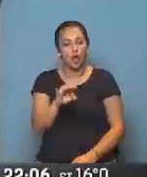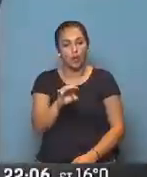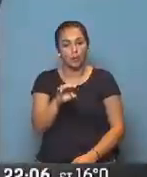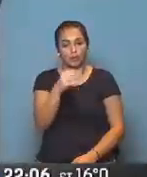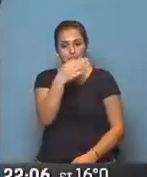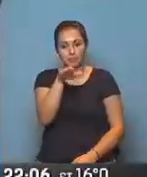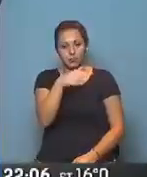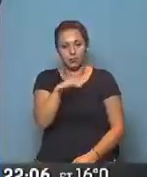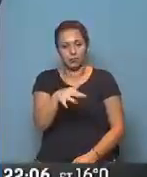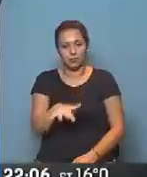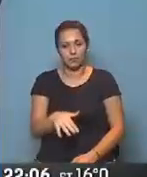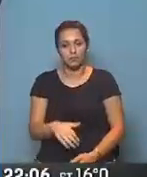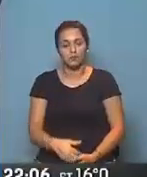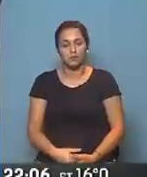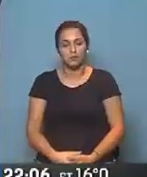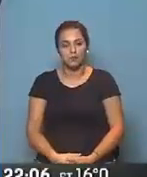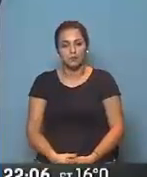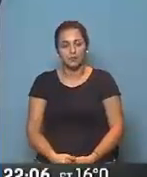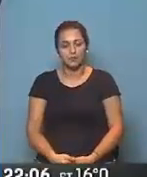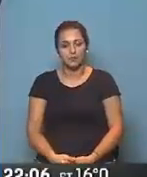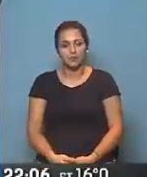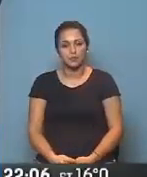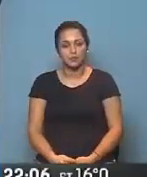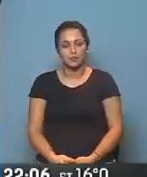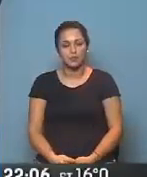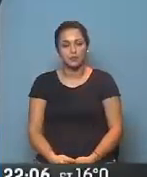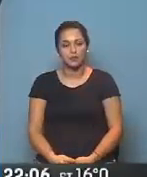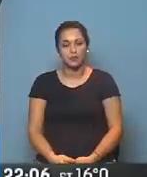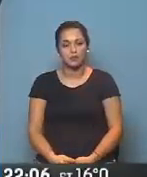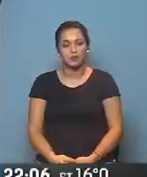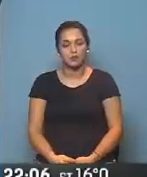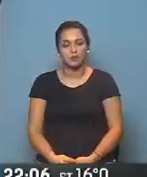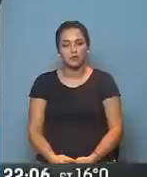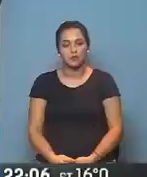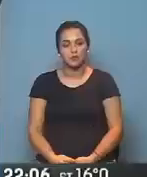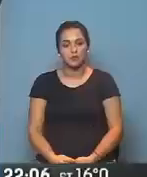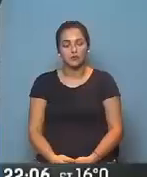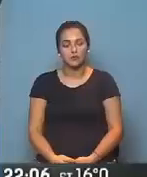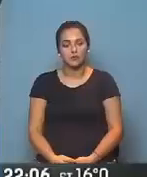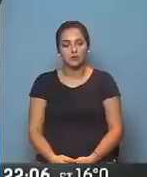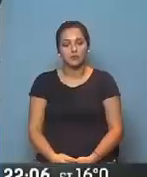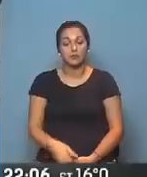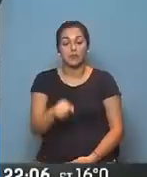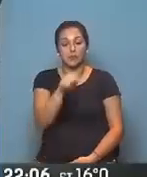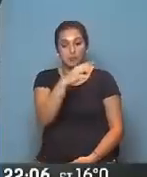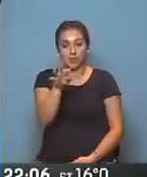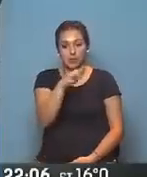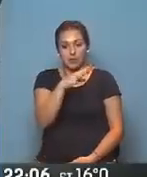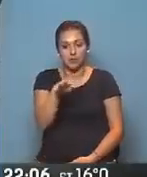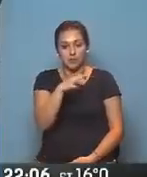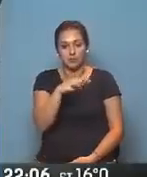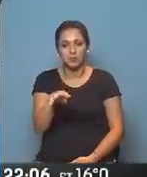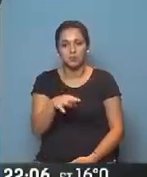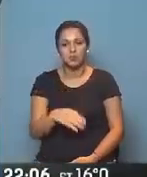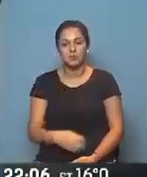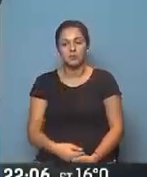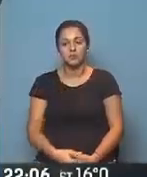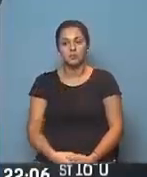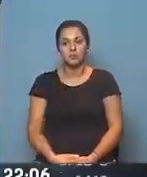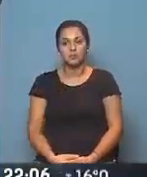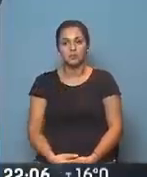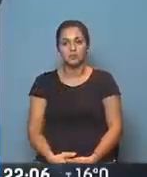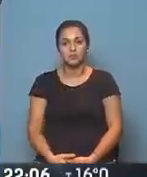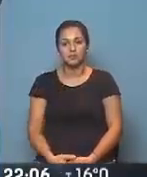is Trump's way of saying, listen, you know, you're a small country, you're less than 1% of the world's GDP. If you try